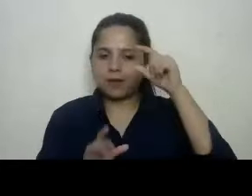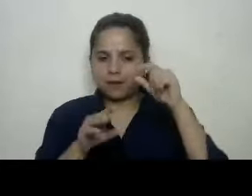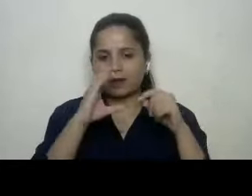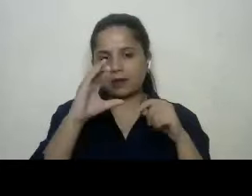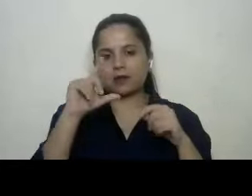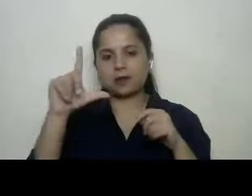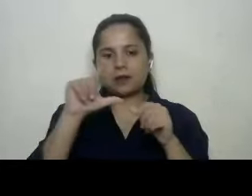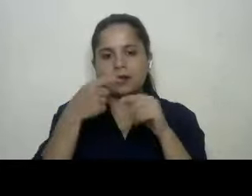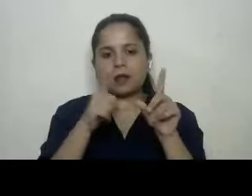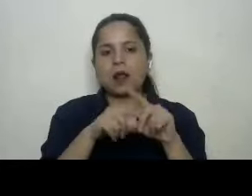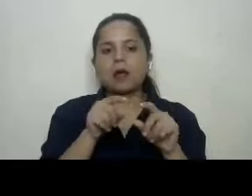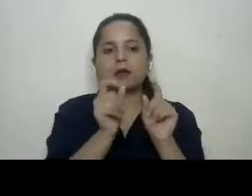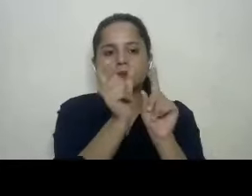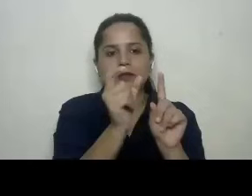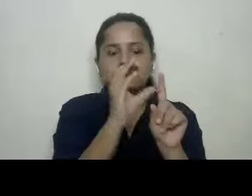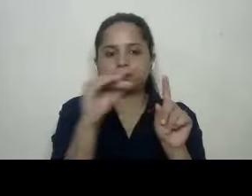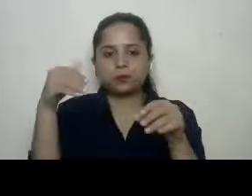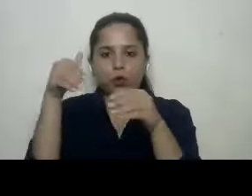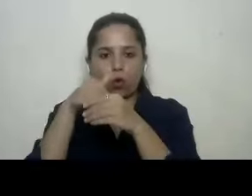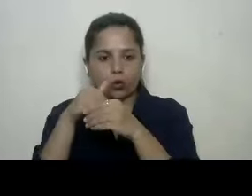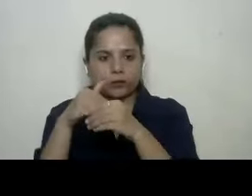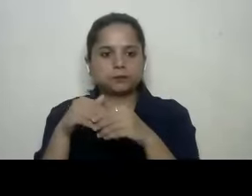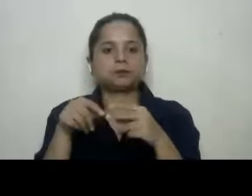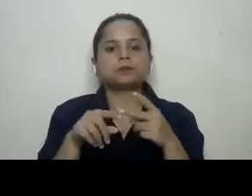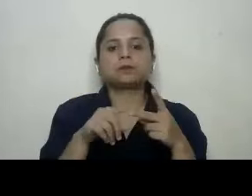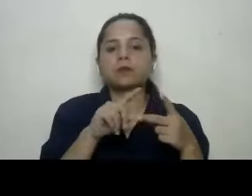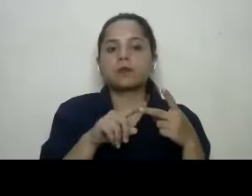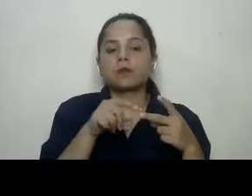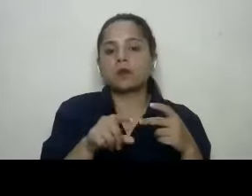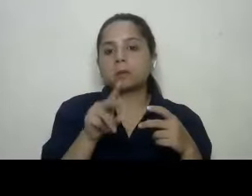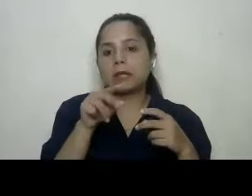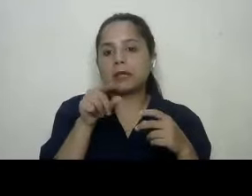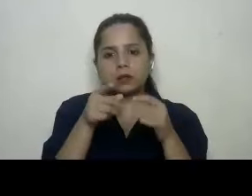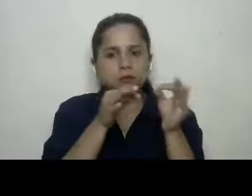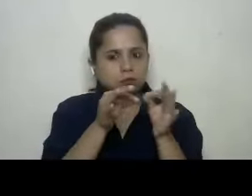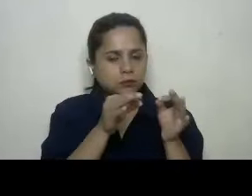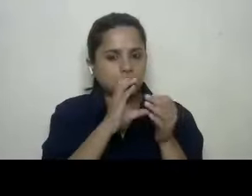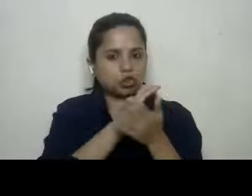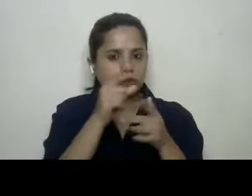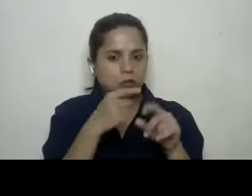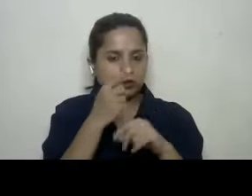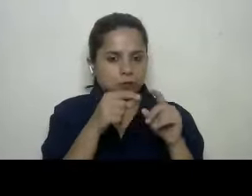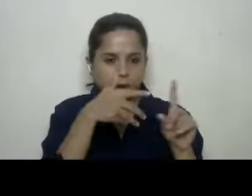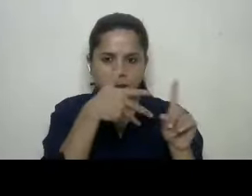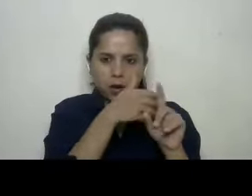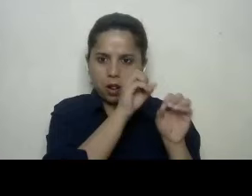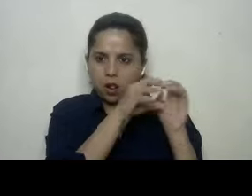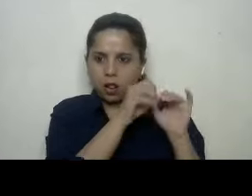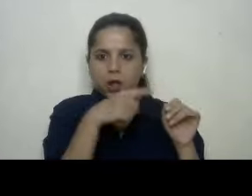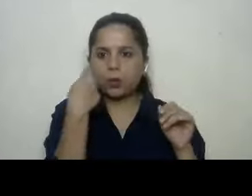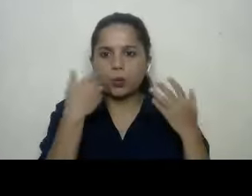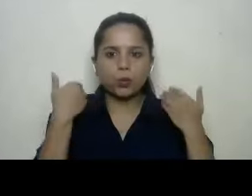C stands for context. That means giving ChatGPT a background, who you are,